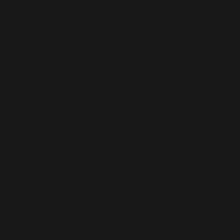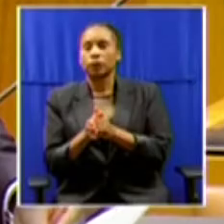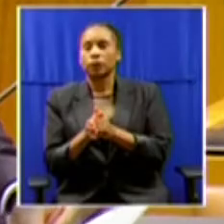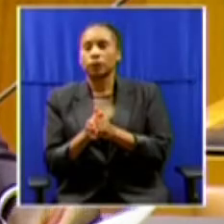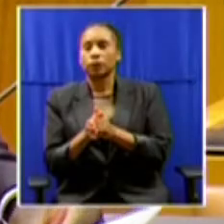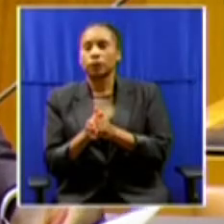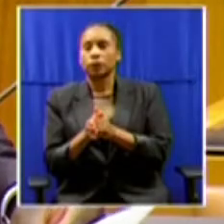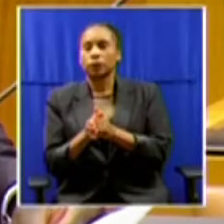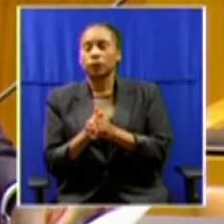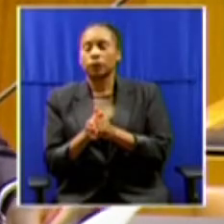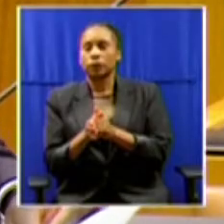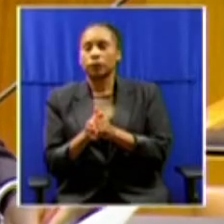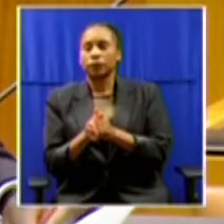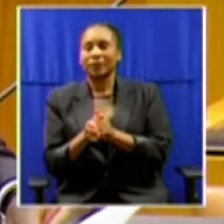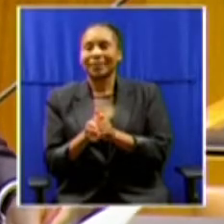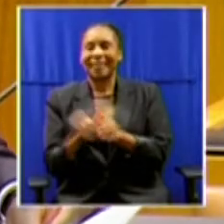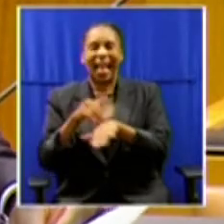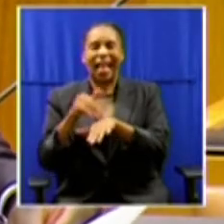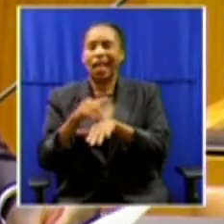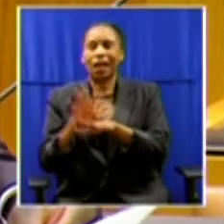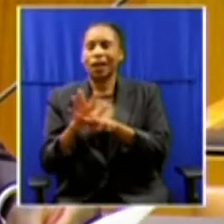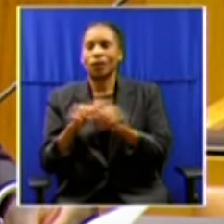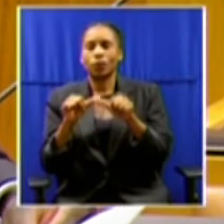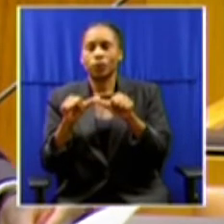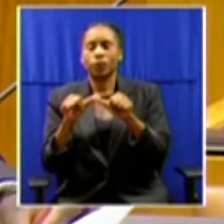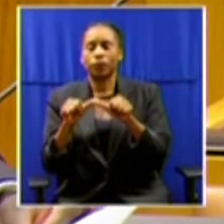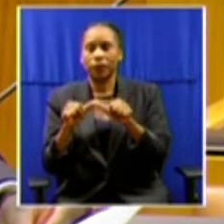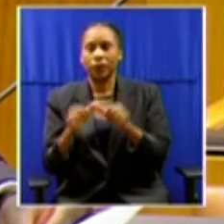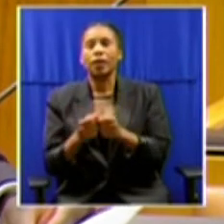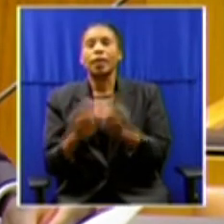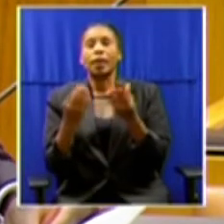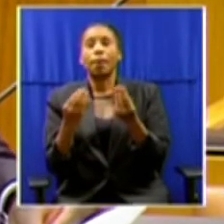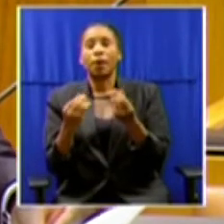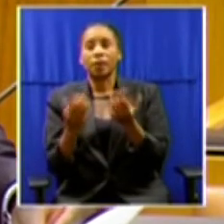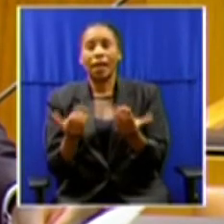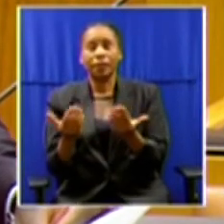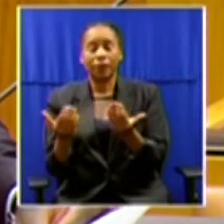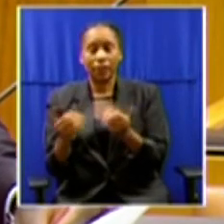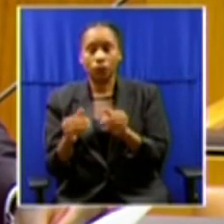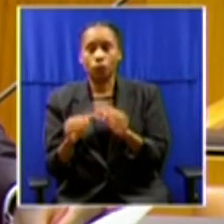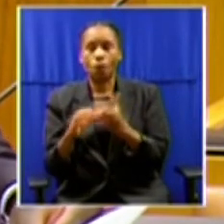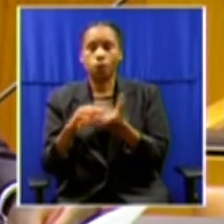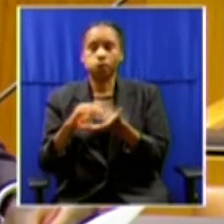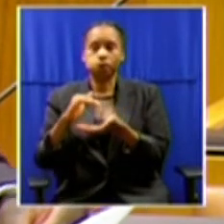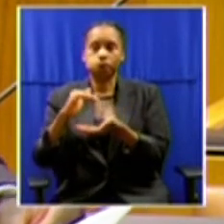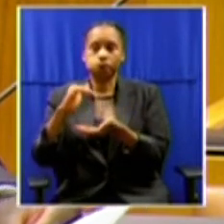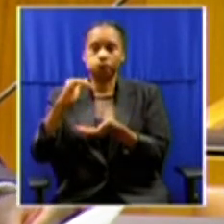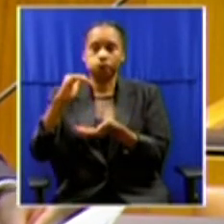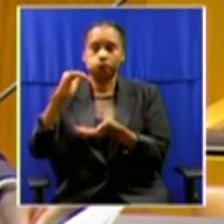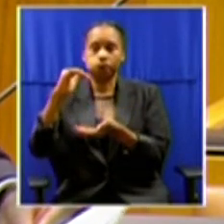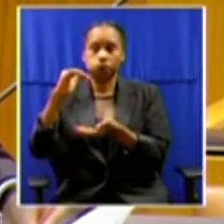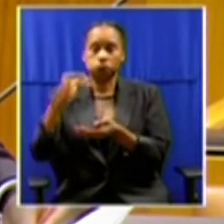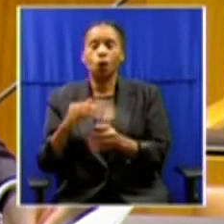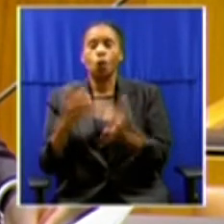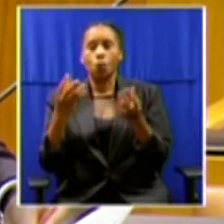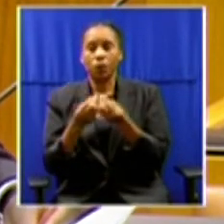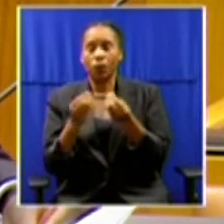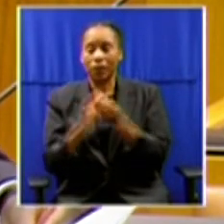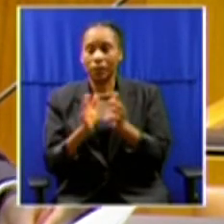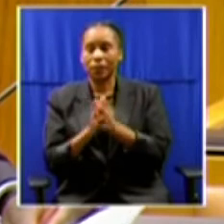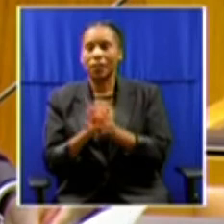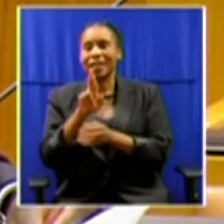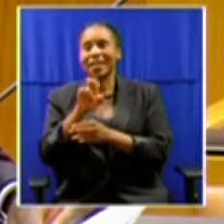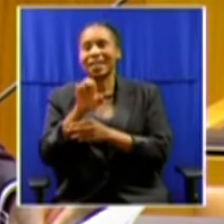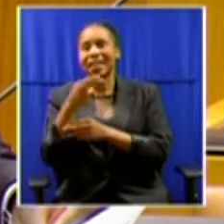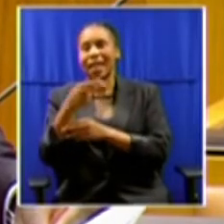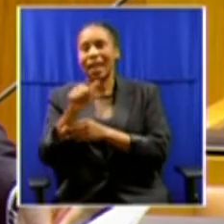Don't be disturbed, continue. However, numbers are expected to increase with the resumption of rehabilitation programs, as the